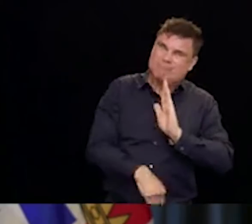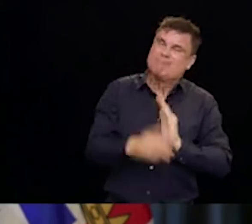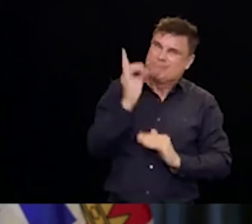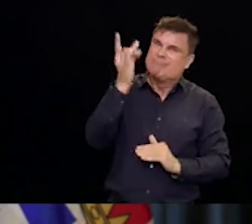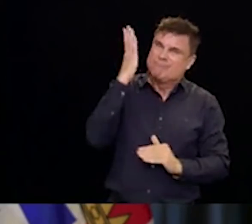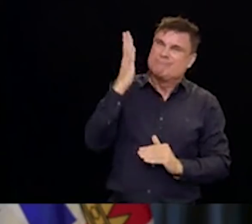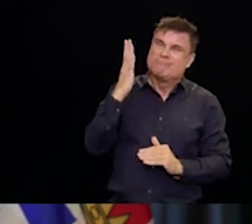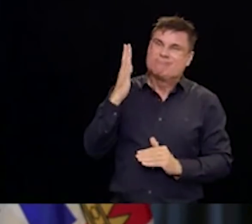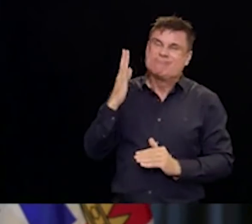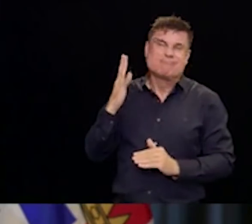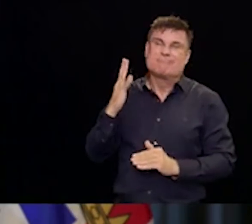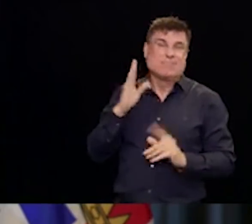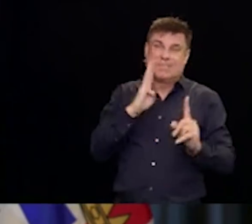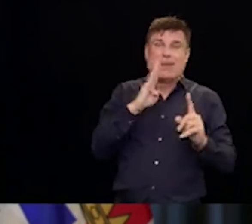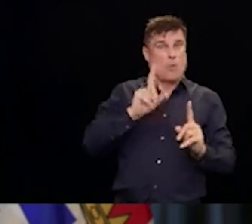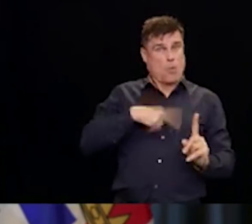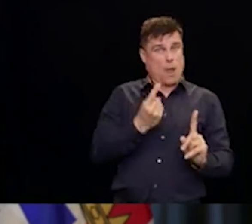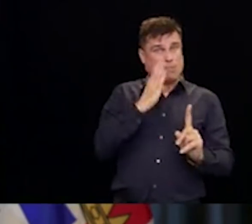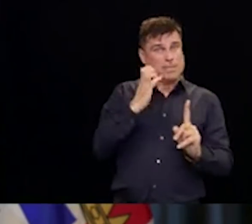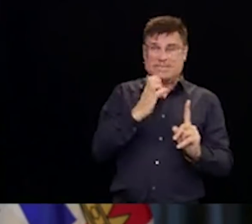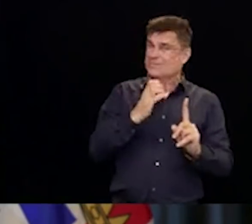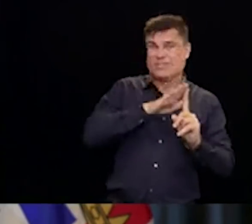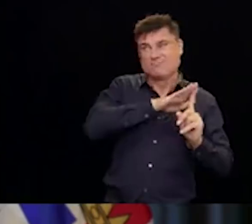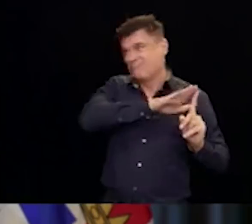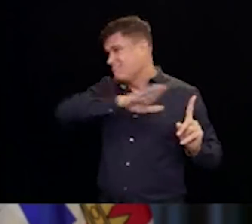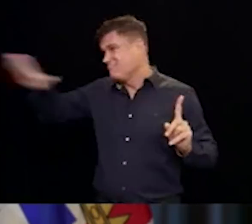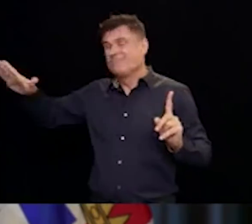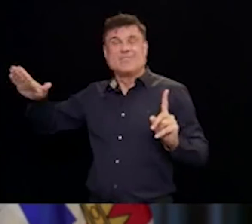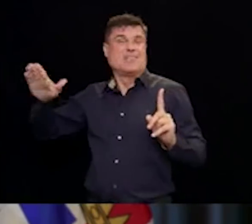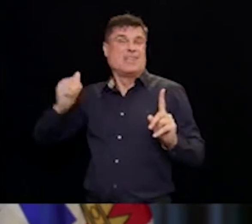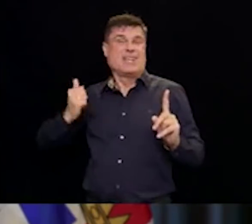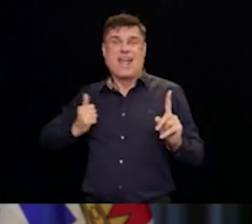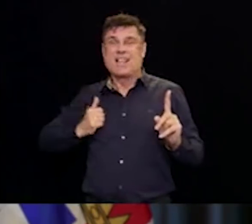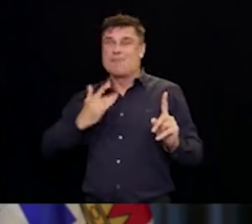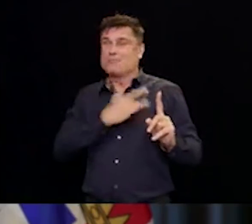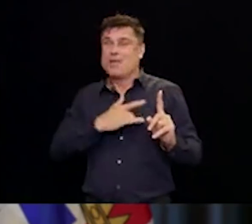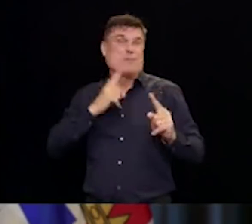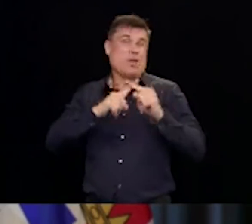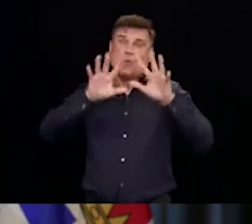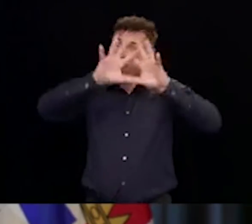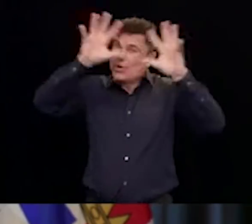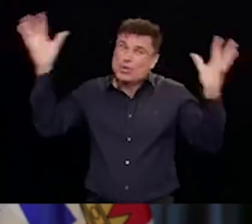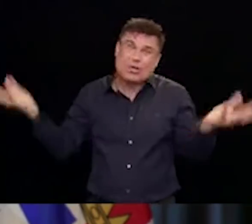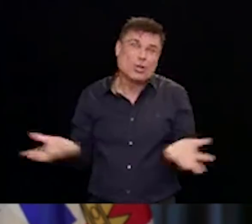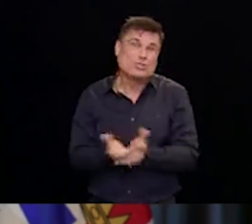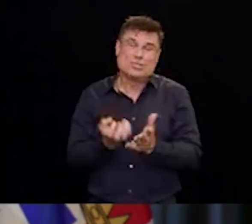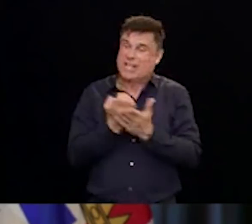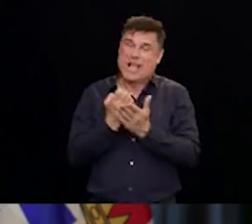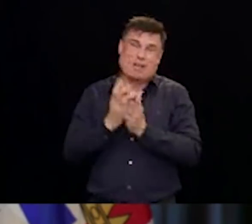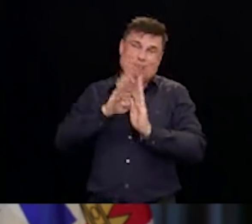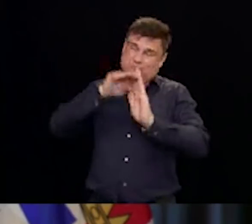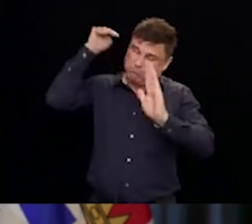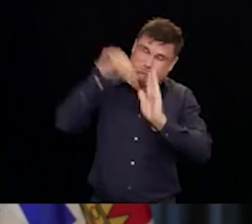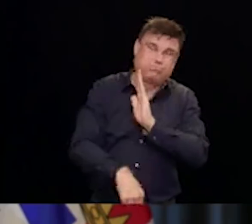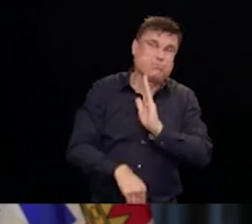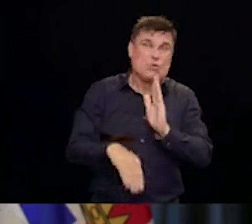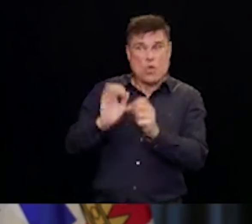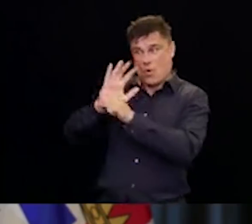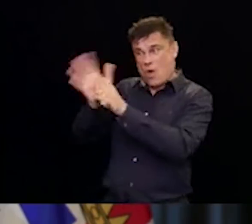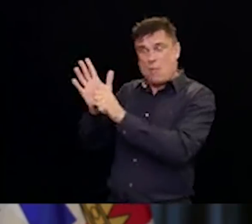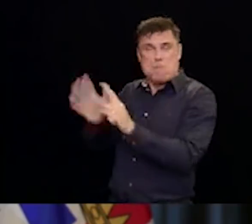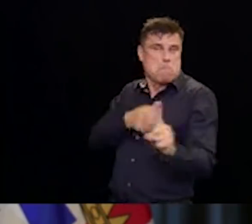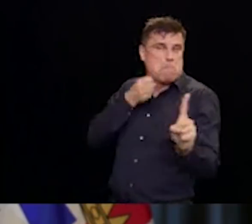been catastrophic for the economy. Minister James will be releasing details, I believe, second week